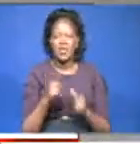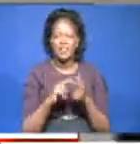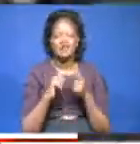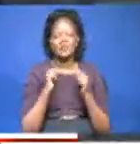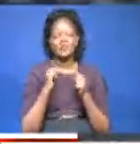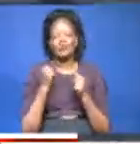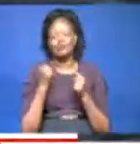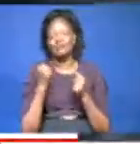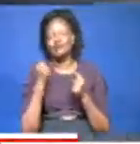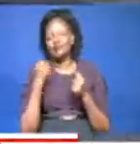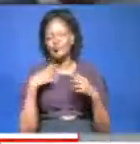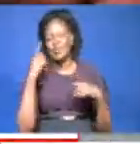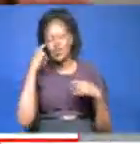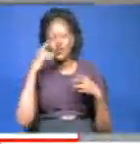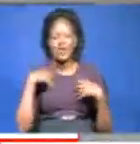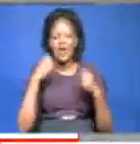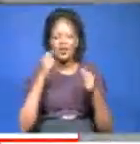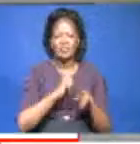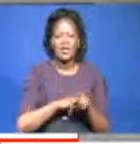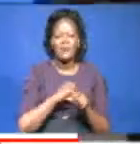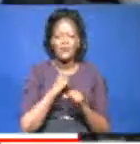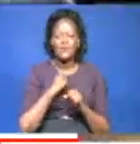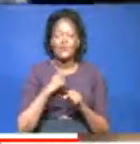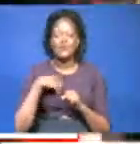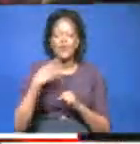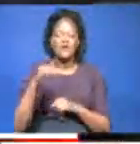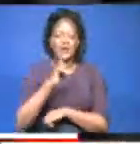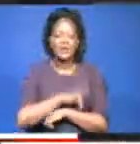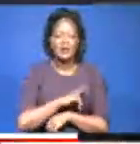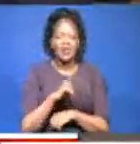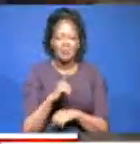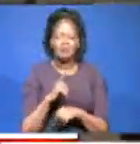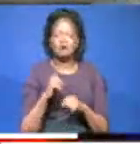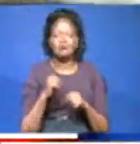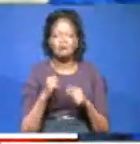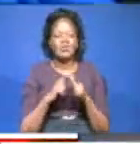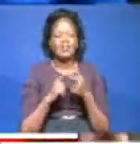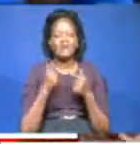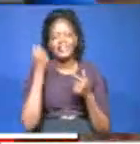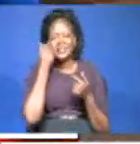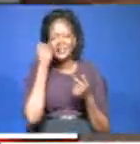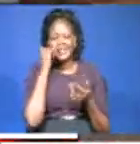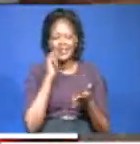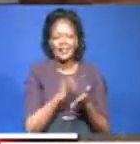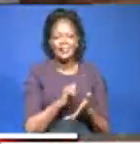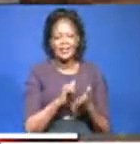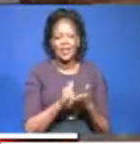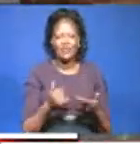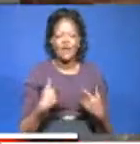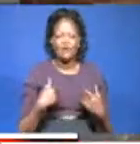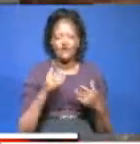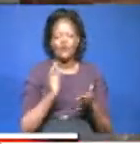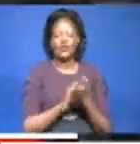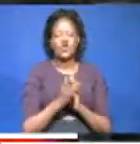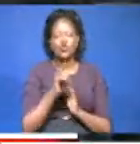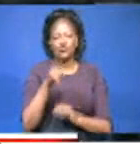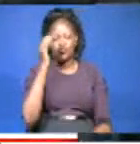healthy, going about your daily routine with ease, there may be diseases developing in you without your